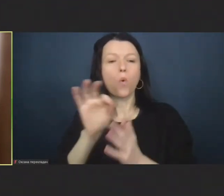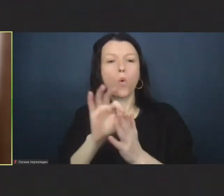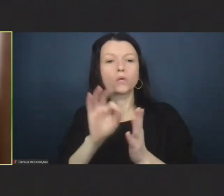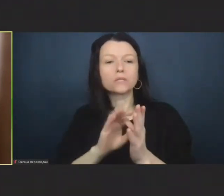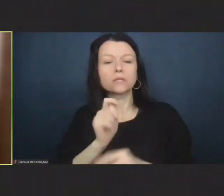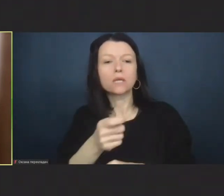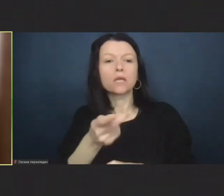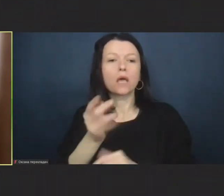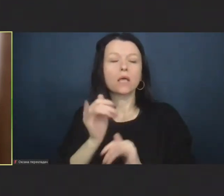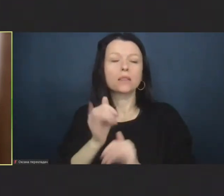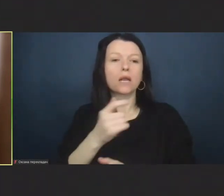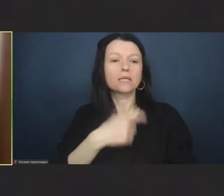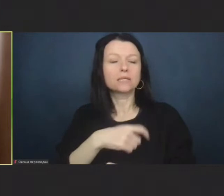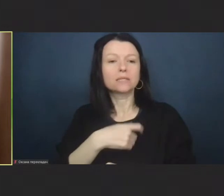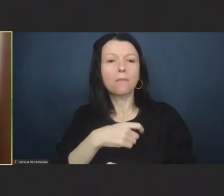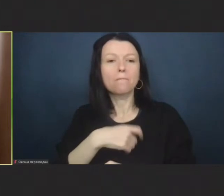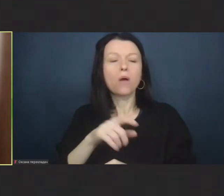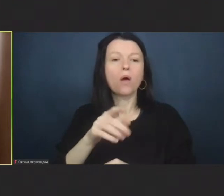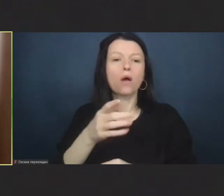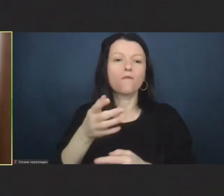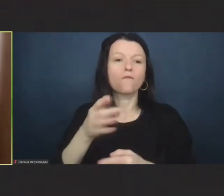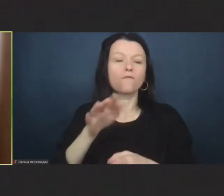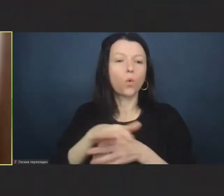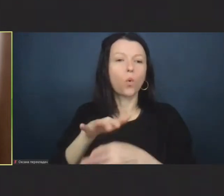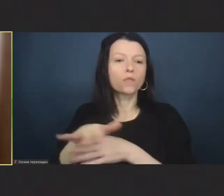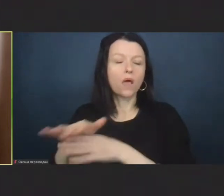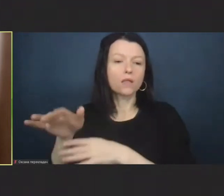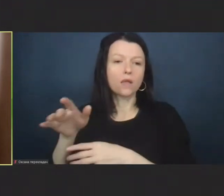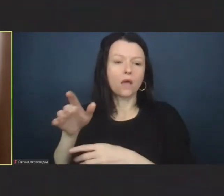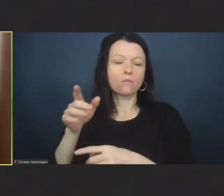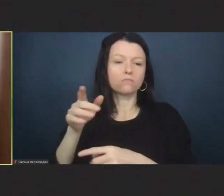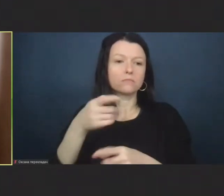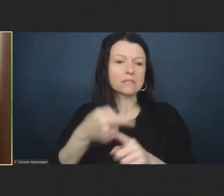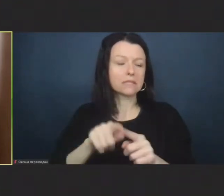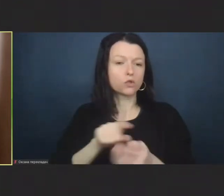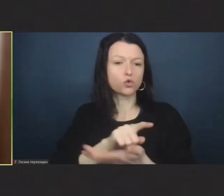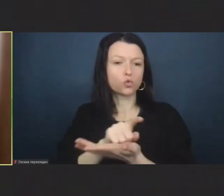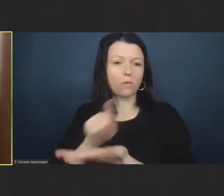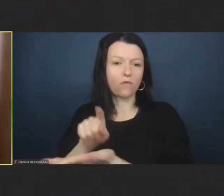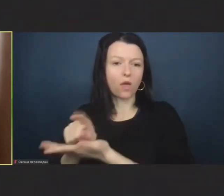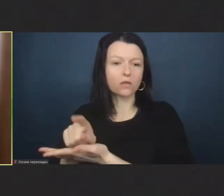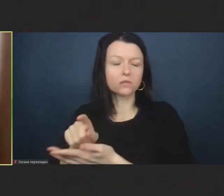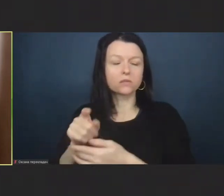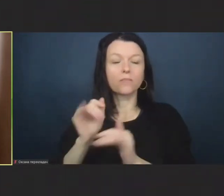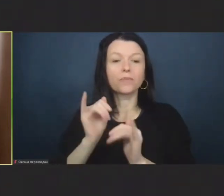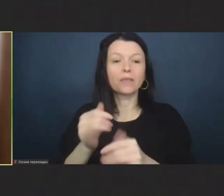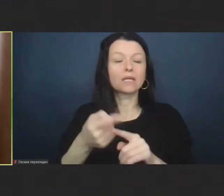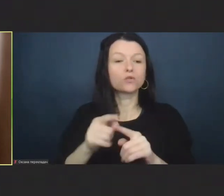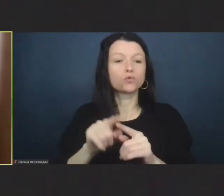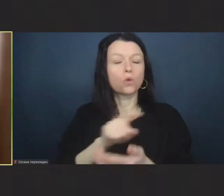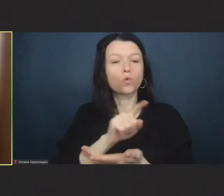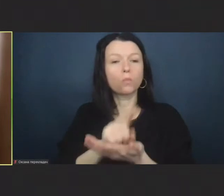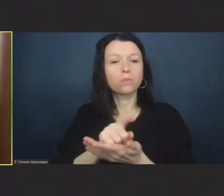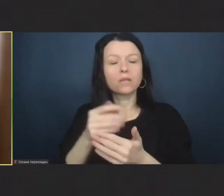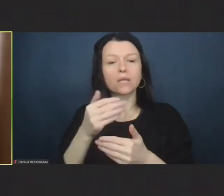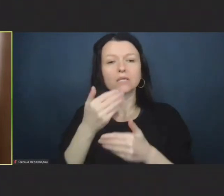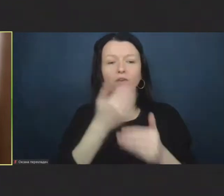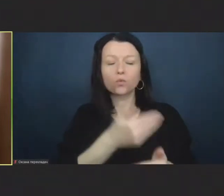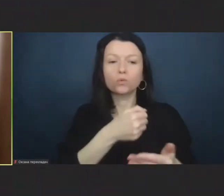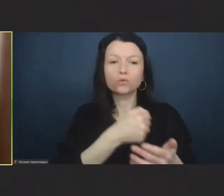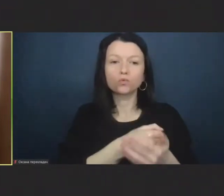Council of Europe looks very closely how the different countries